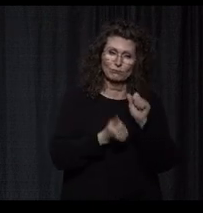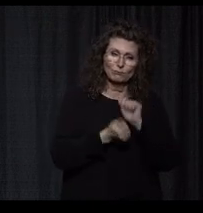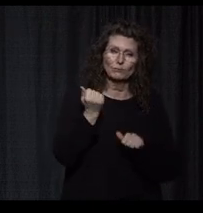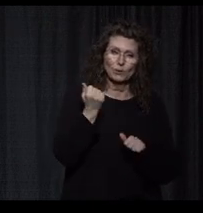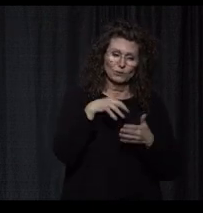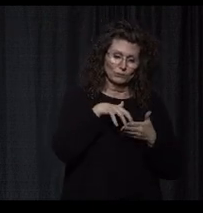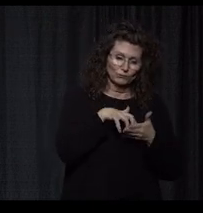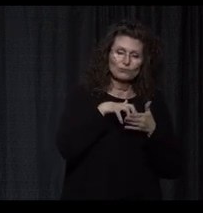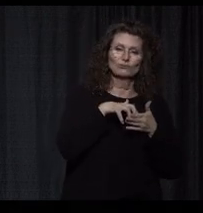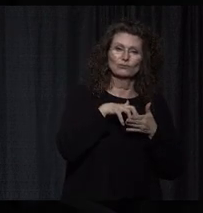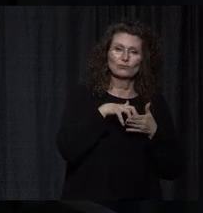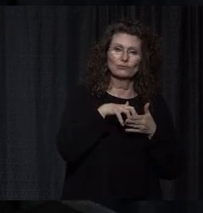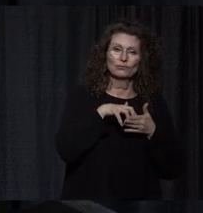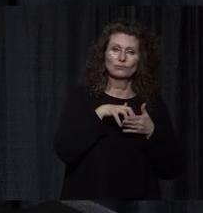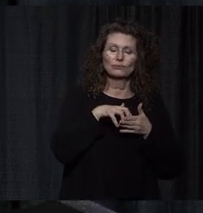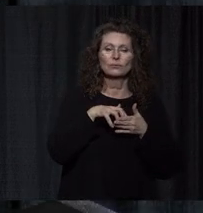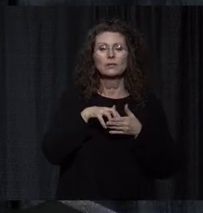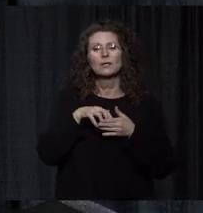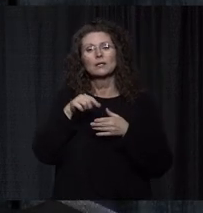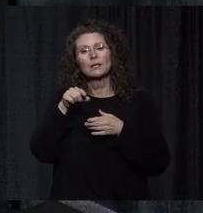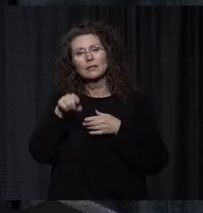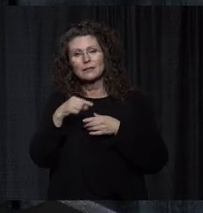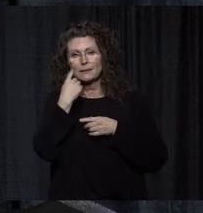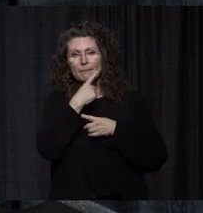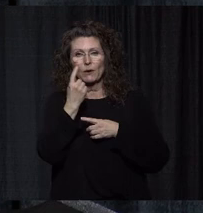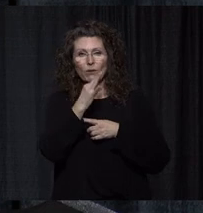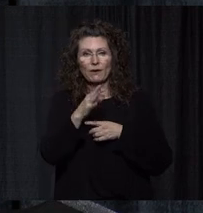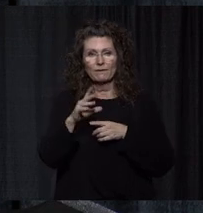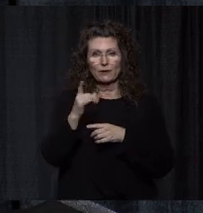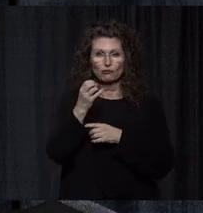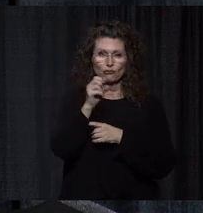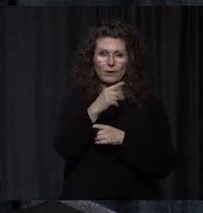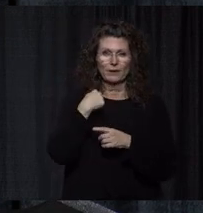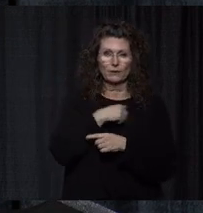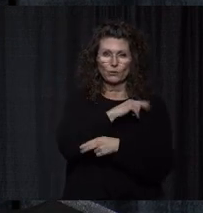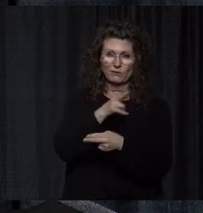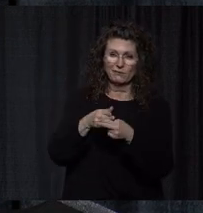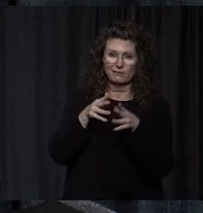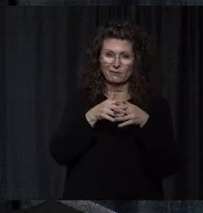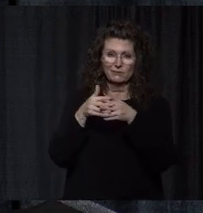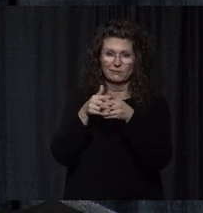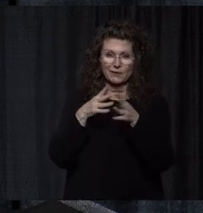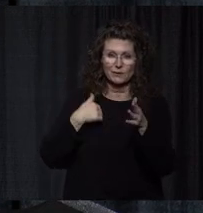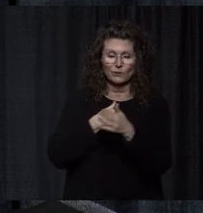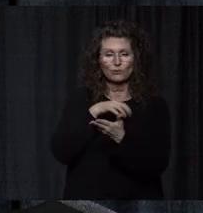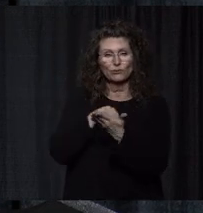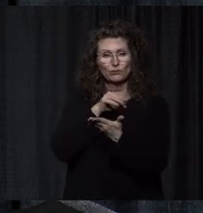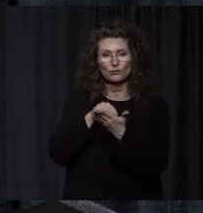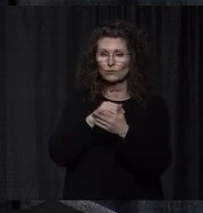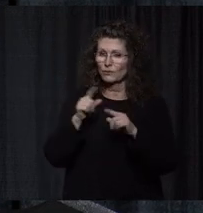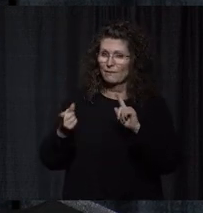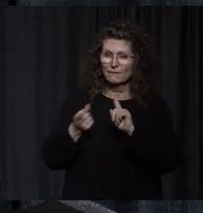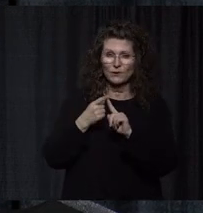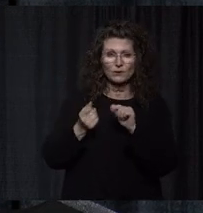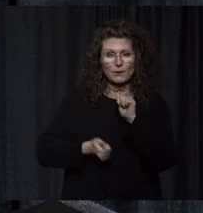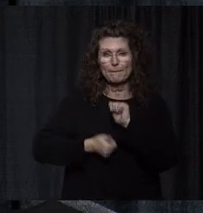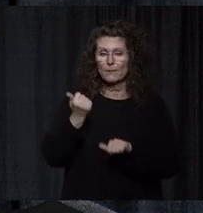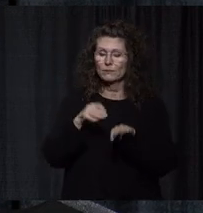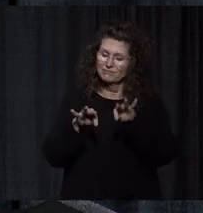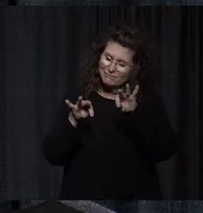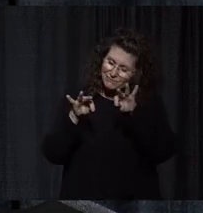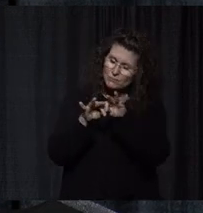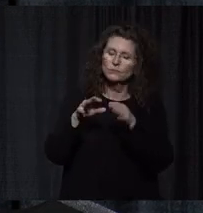For to survive in the mouth of this dragon we call America, we have had to learn this first and most vital